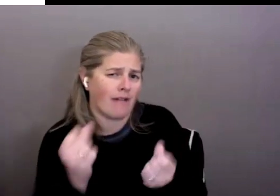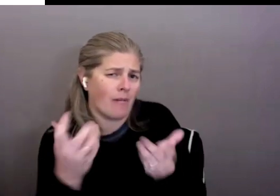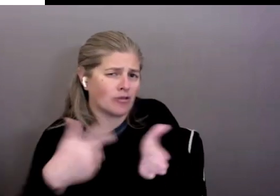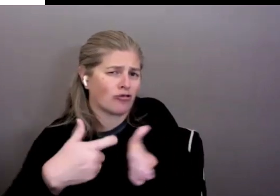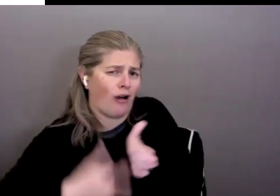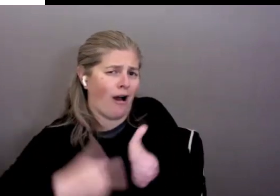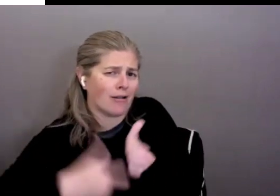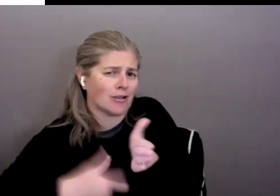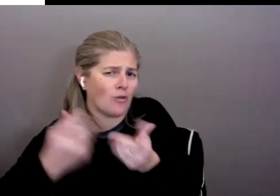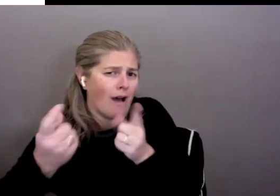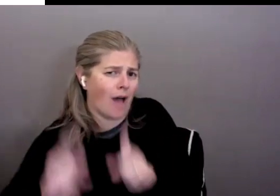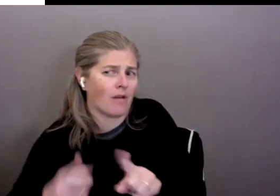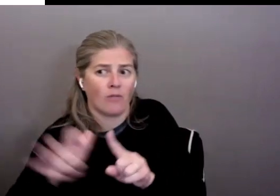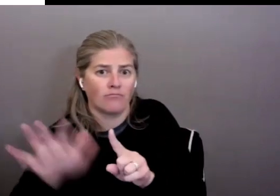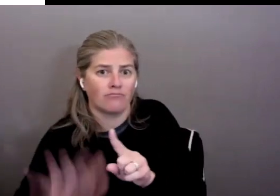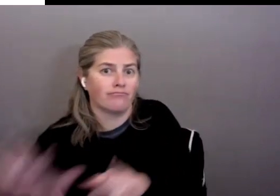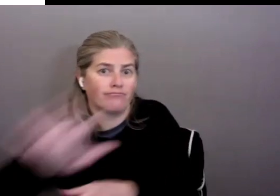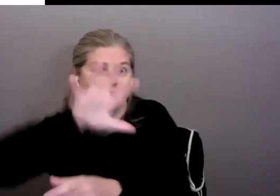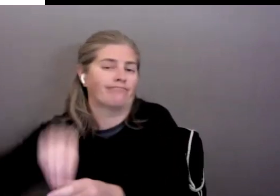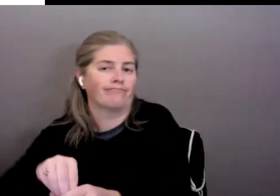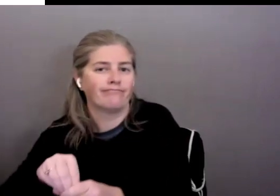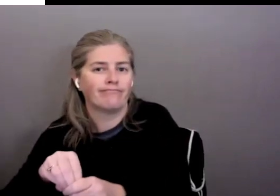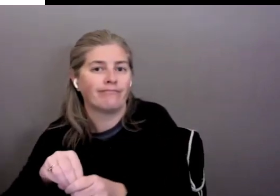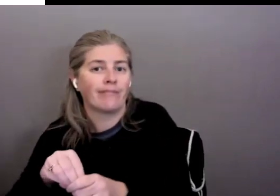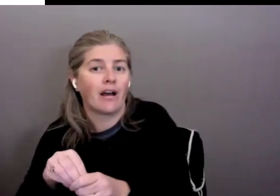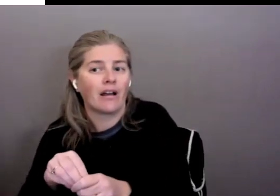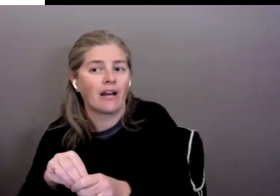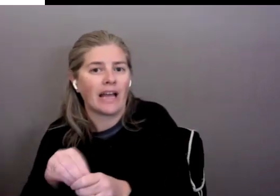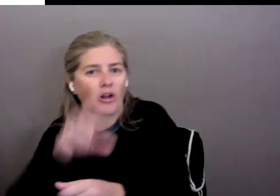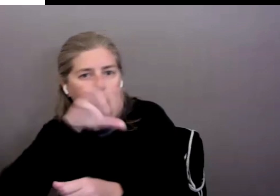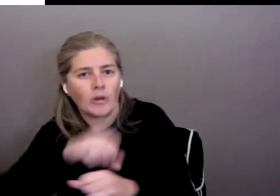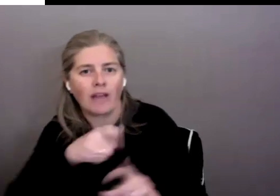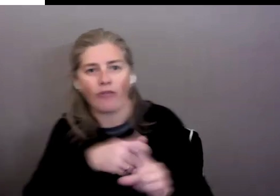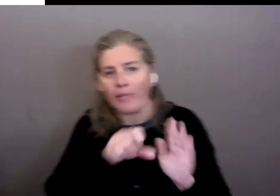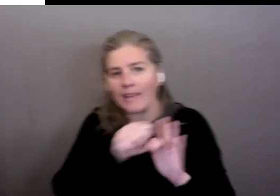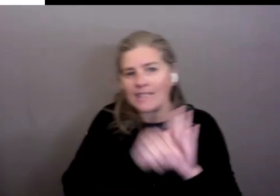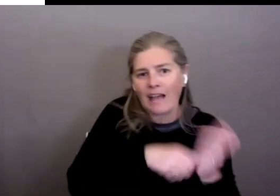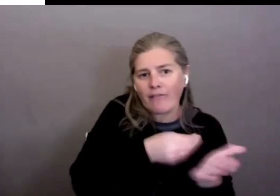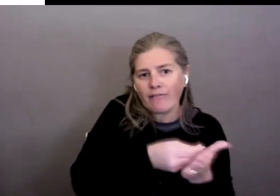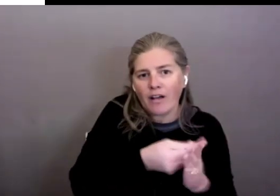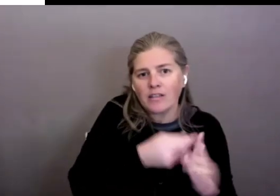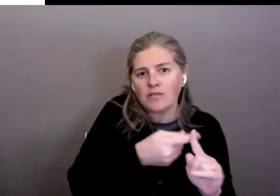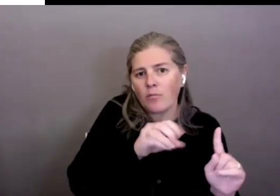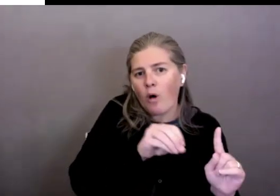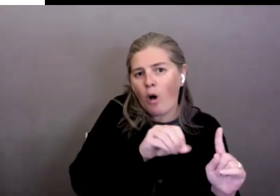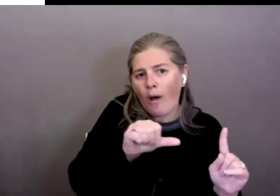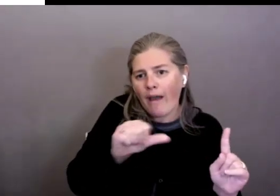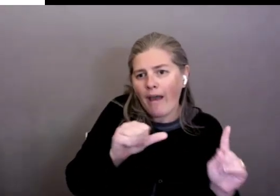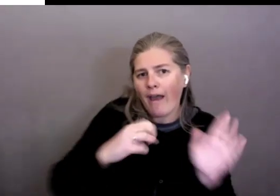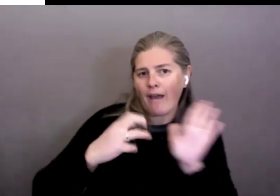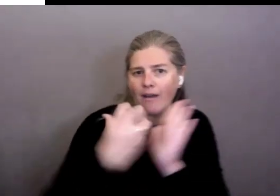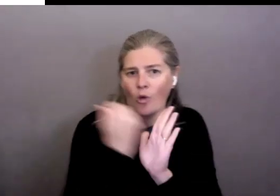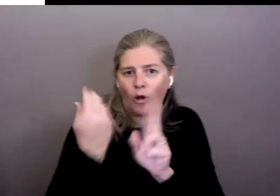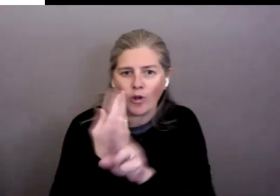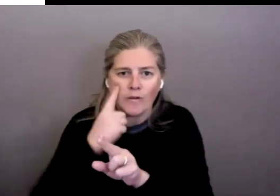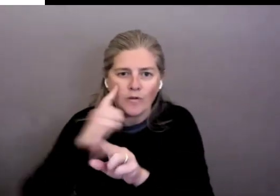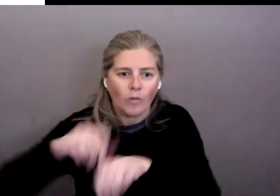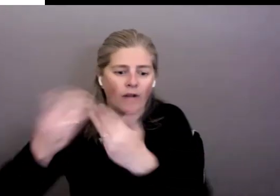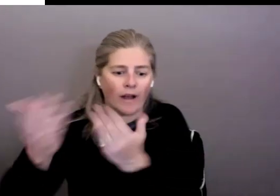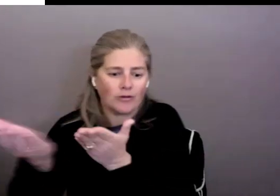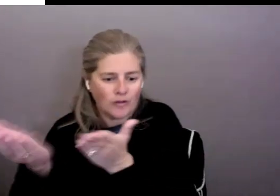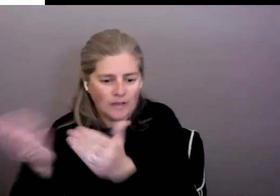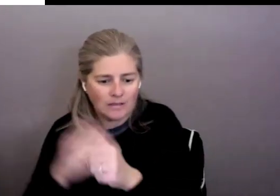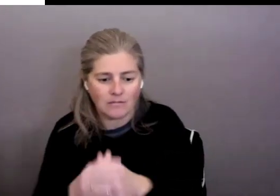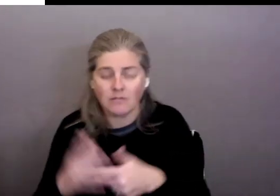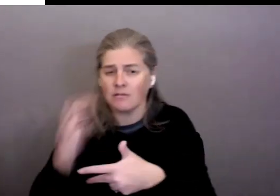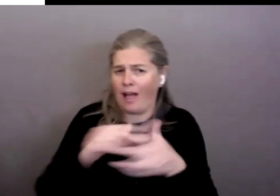all sources, including the estimated amount of Old Americans Act and state funds that will be used in implementing the agreement, the duration